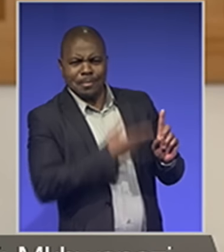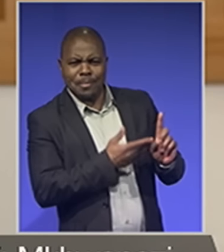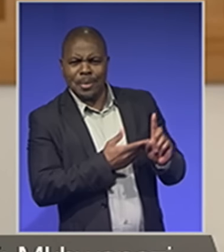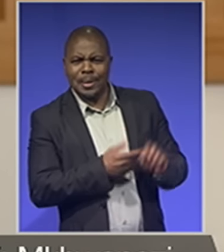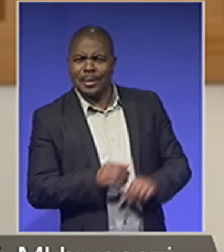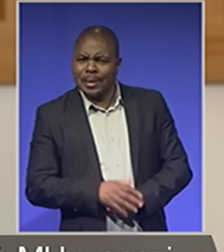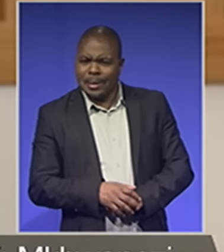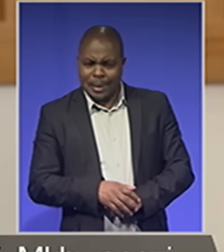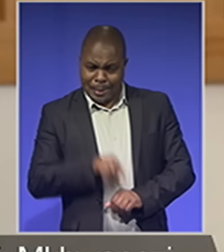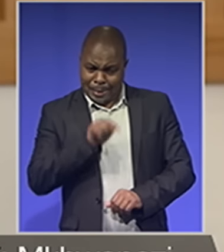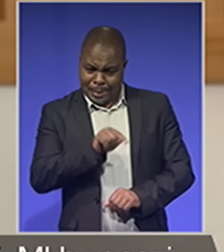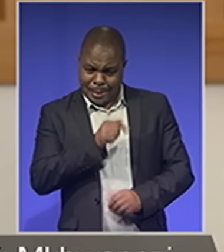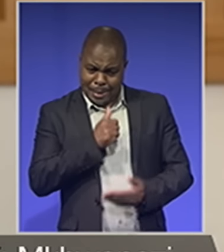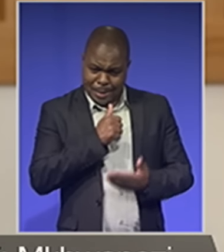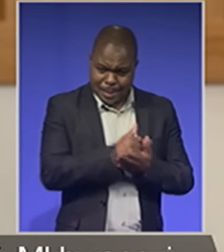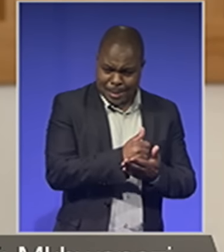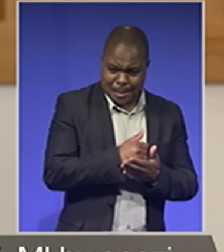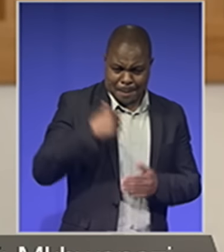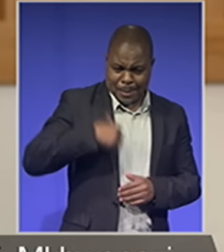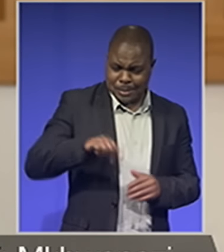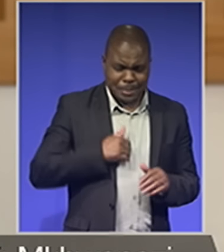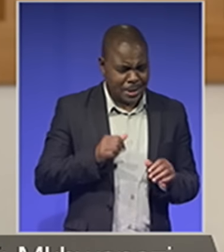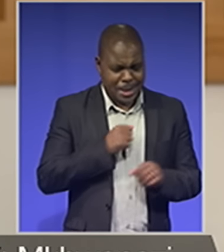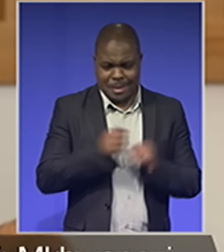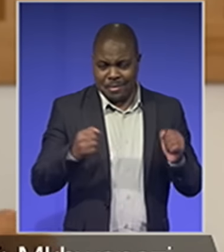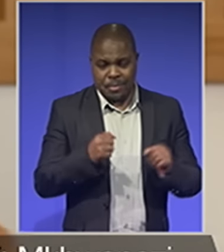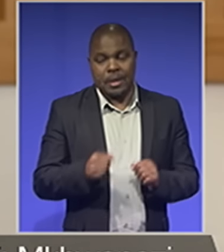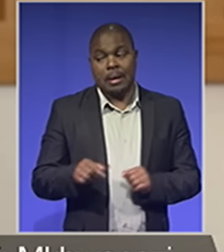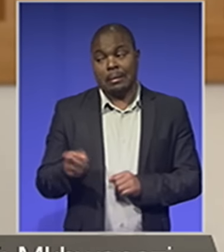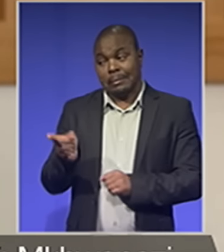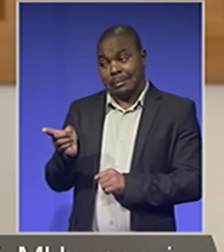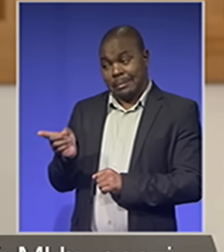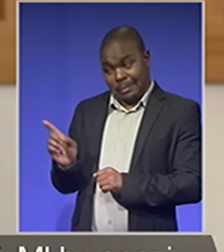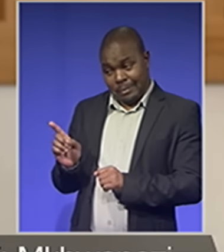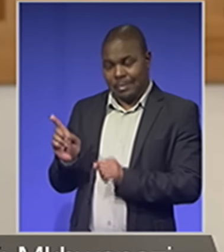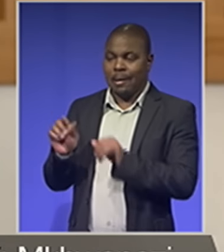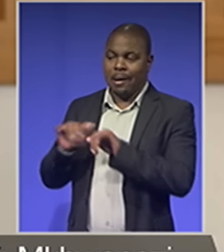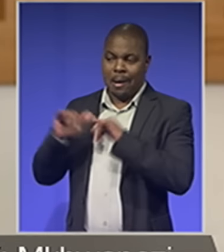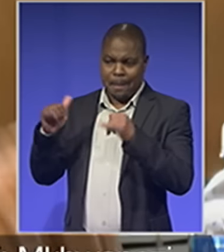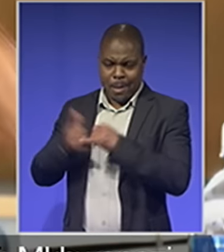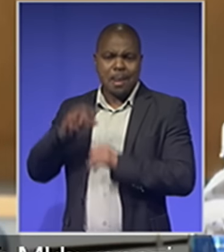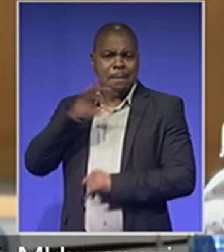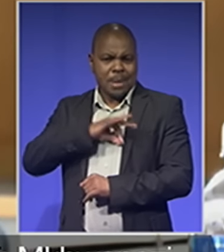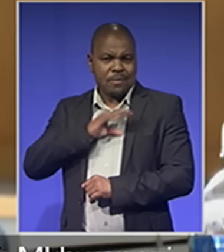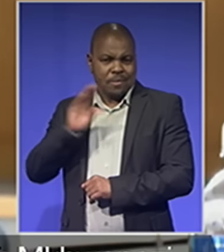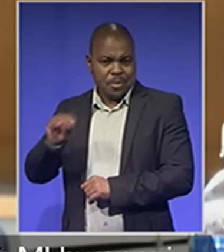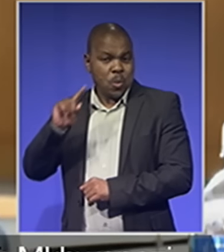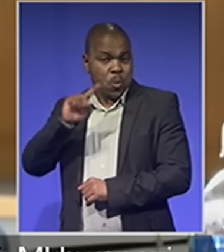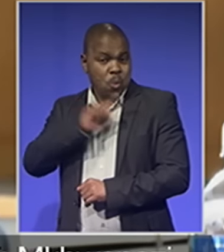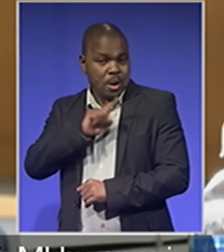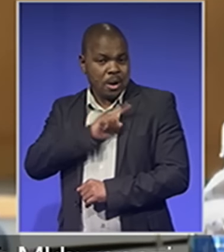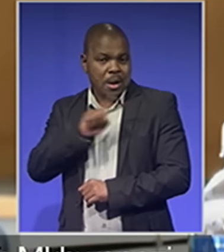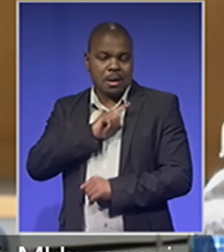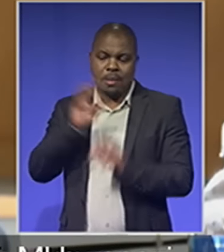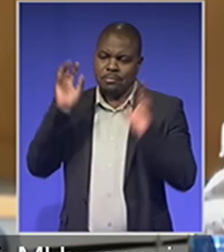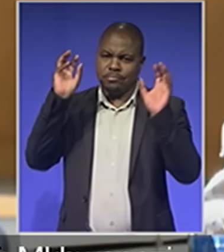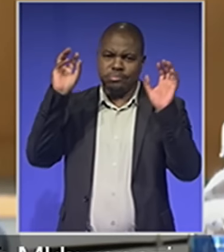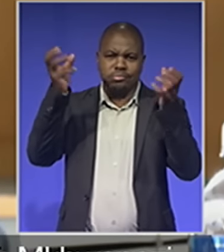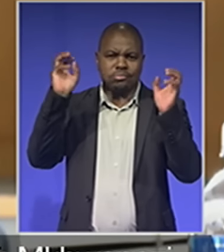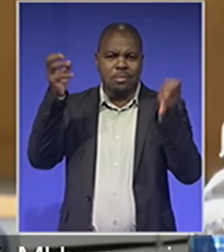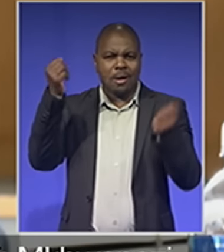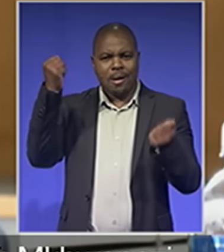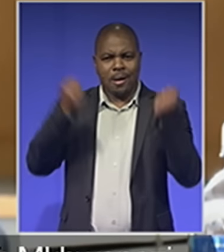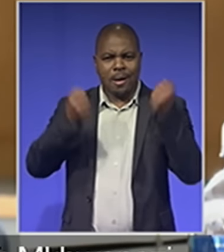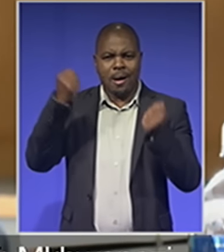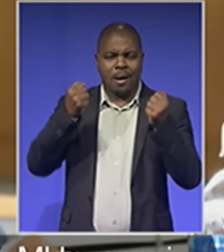ne se sa ungwele masepala ka sepe mme ditlamo ke tsona tse di neng di ungwelwa ka ntle ya fa di abetswe dipone tsa